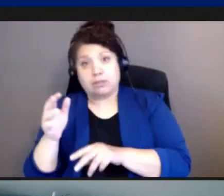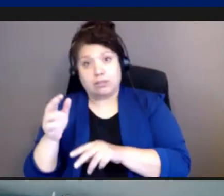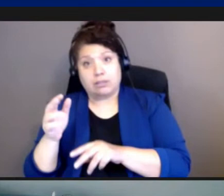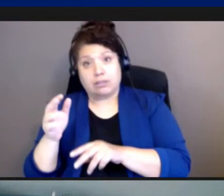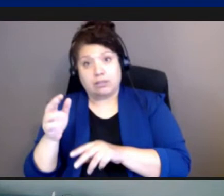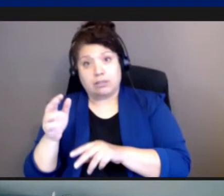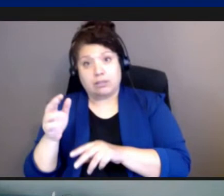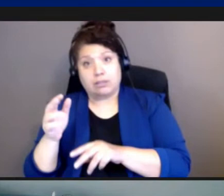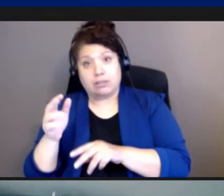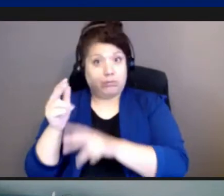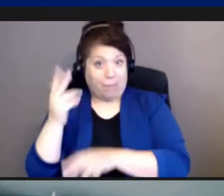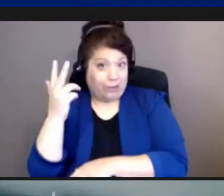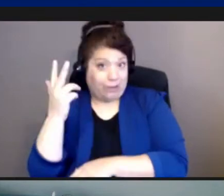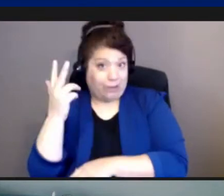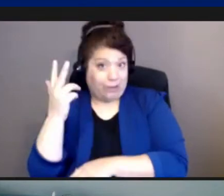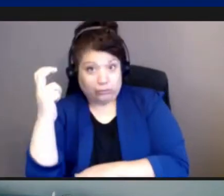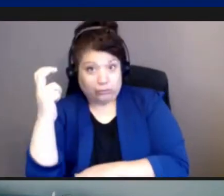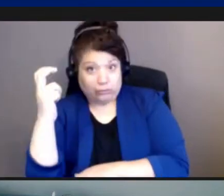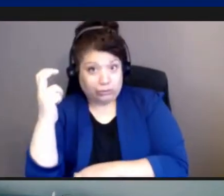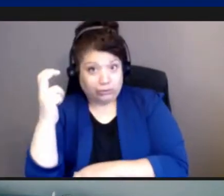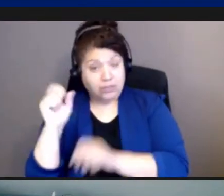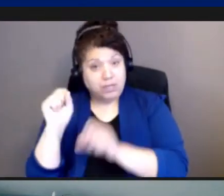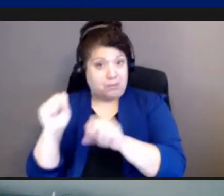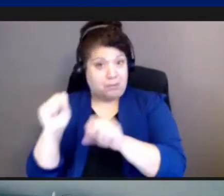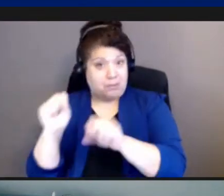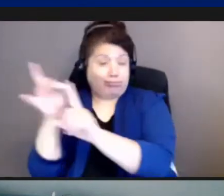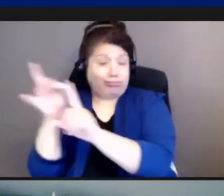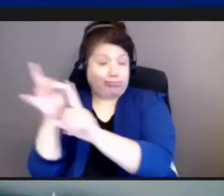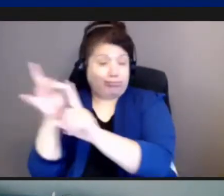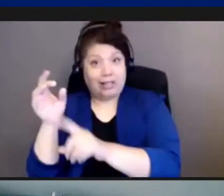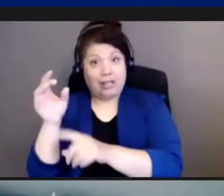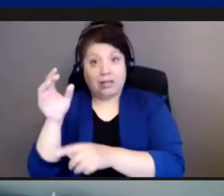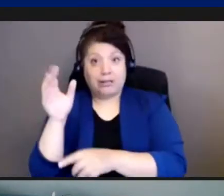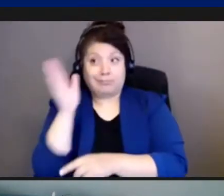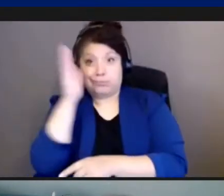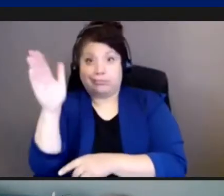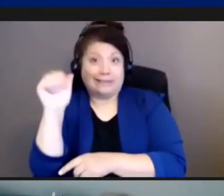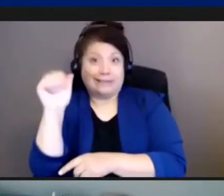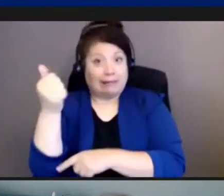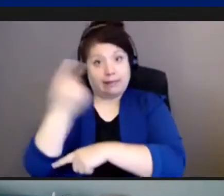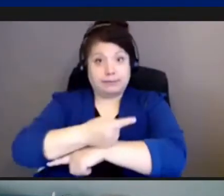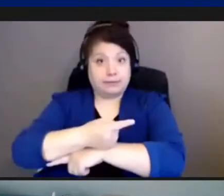300 plus in 10 days' time? Is that what we're looking at right now?